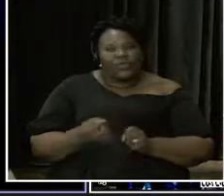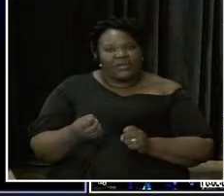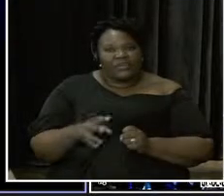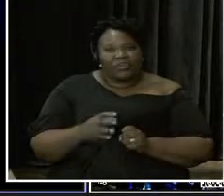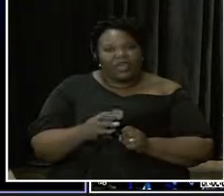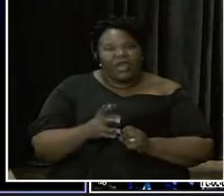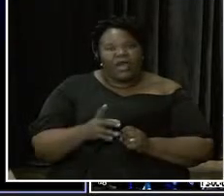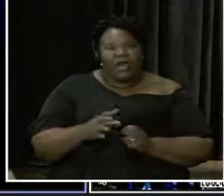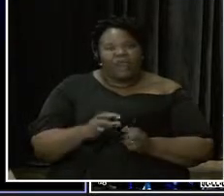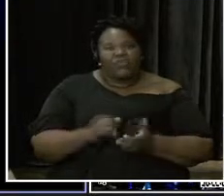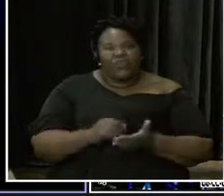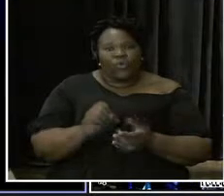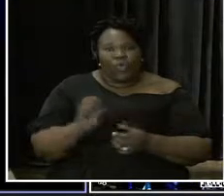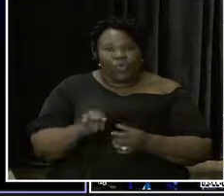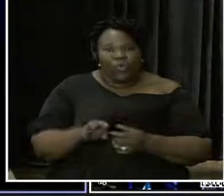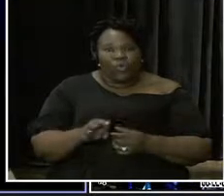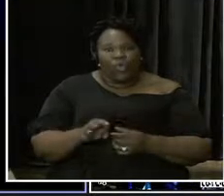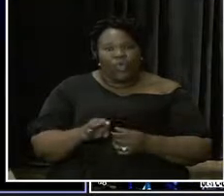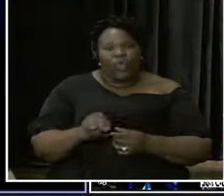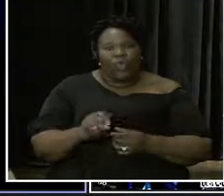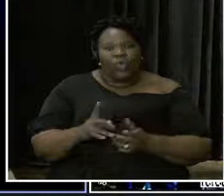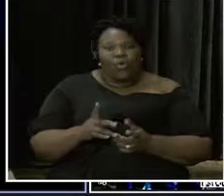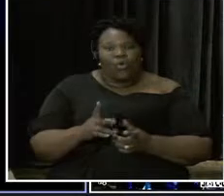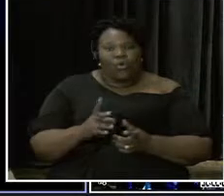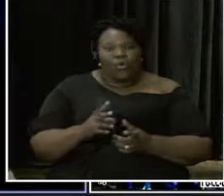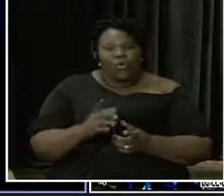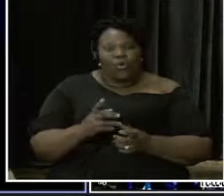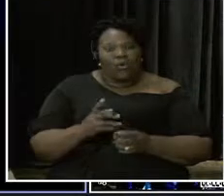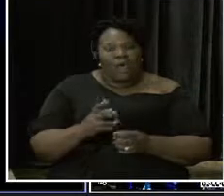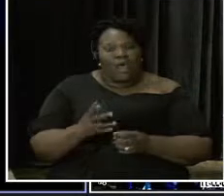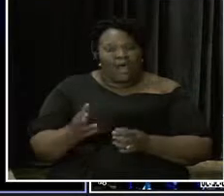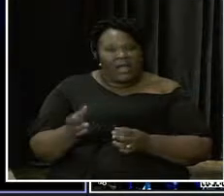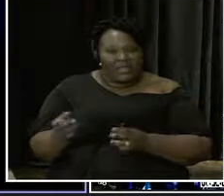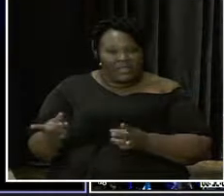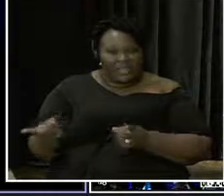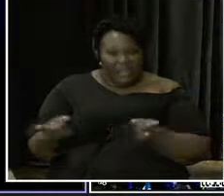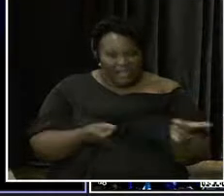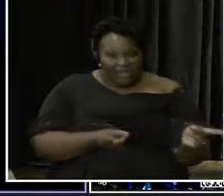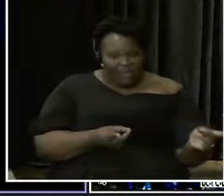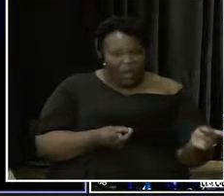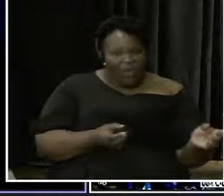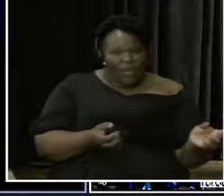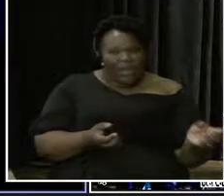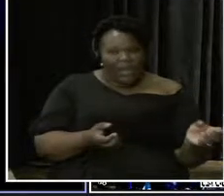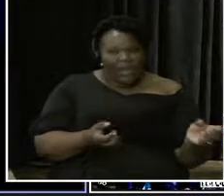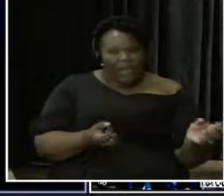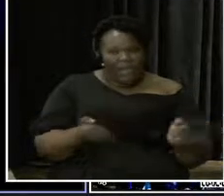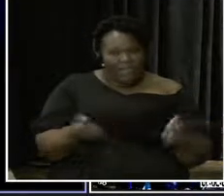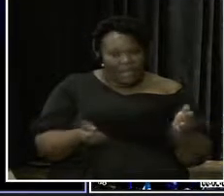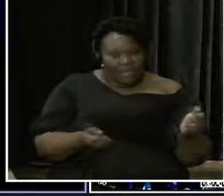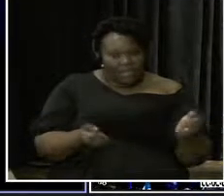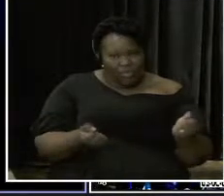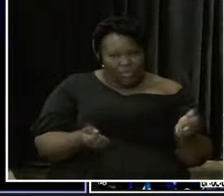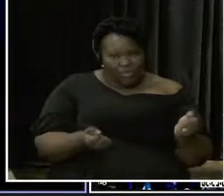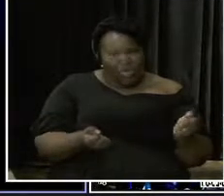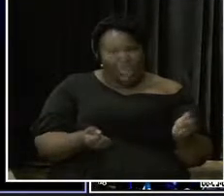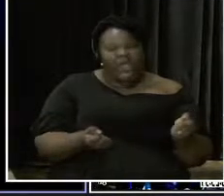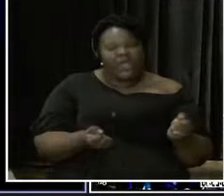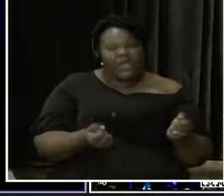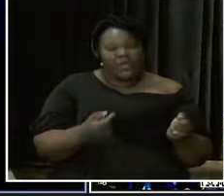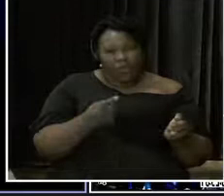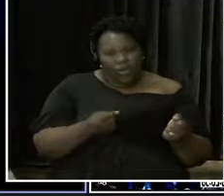therefore the delays on the delivery of such vehicles have impacted into what we are now faced